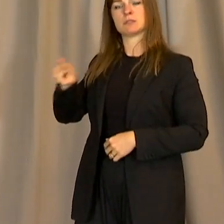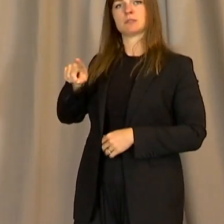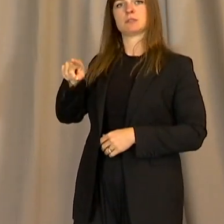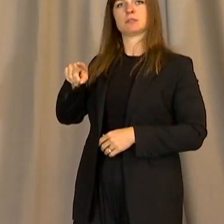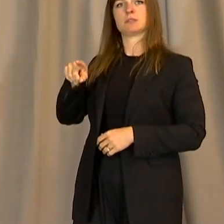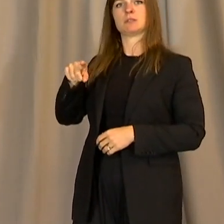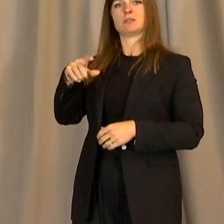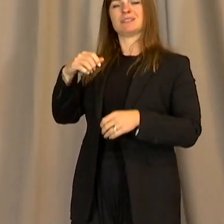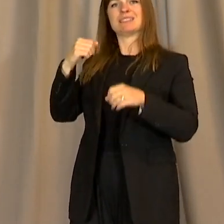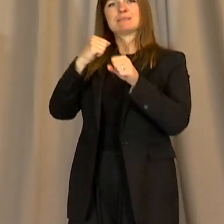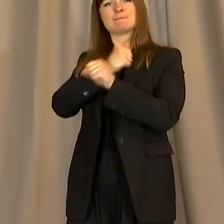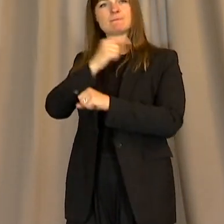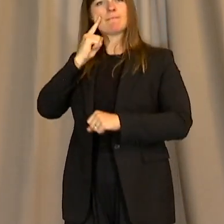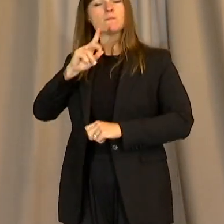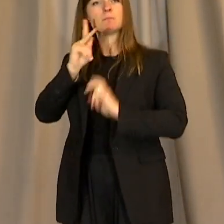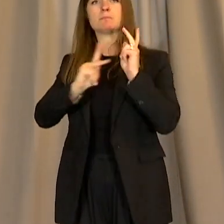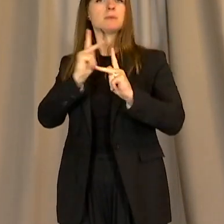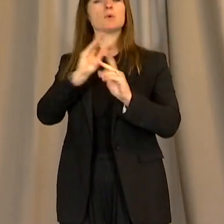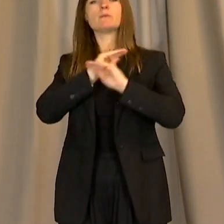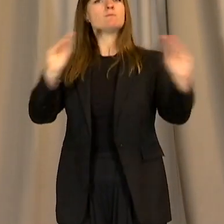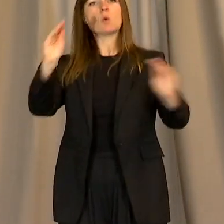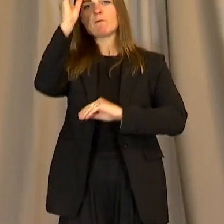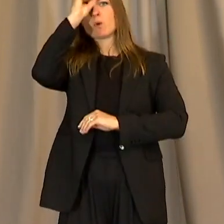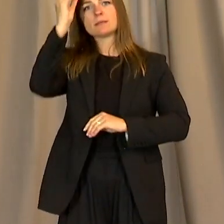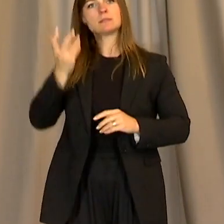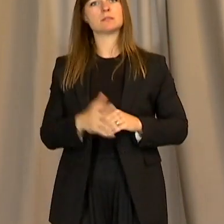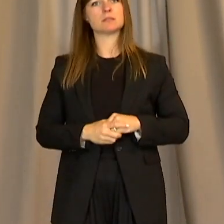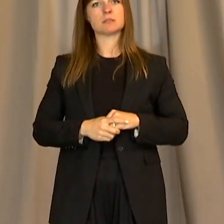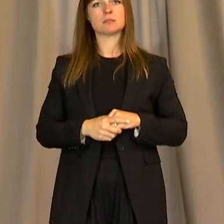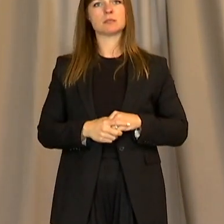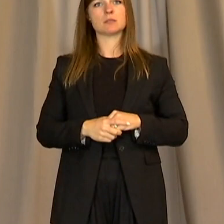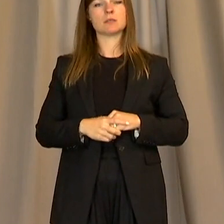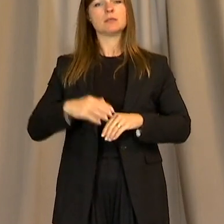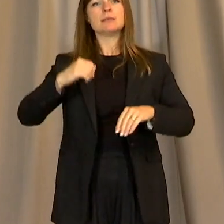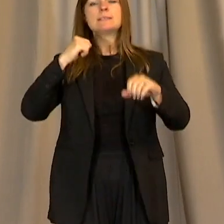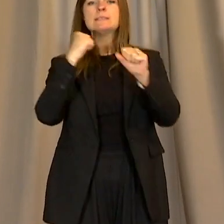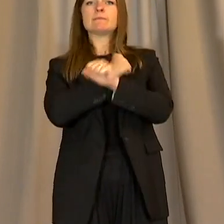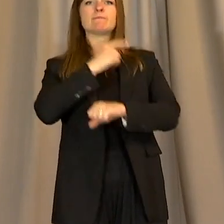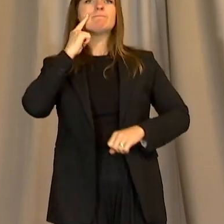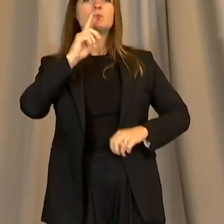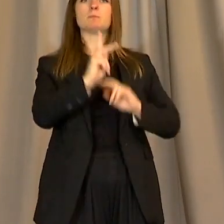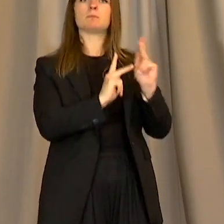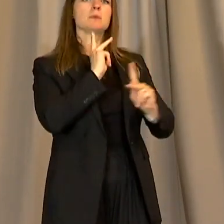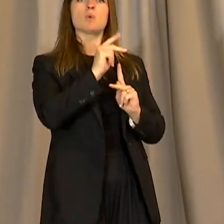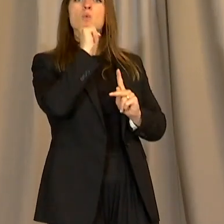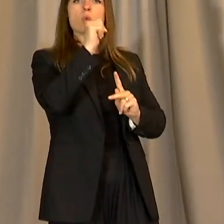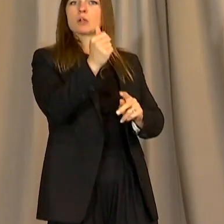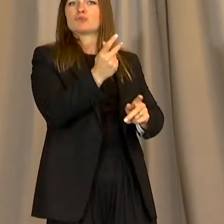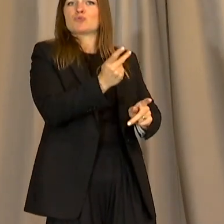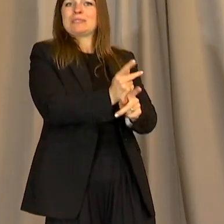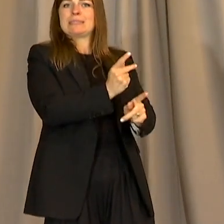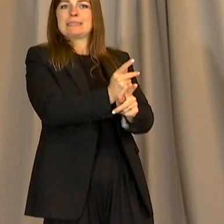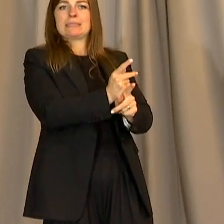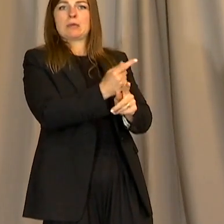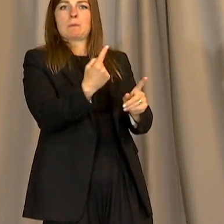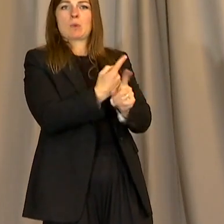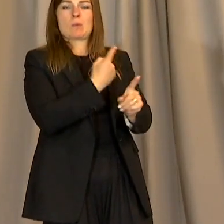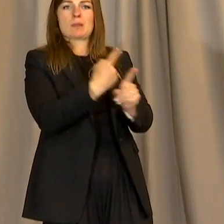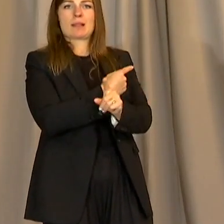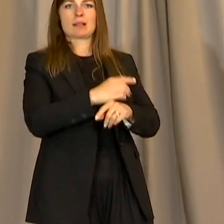for those who don't have a voice, to fight for those who aren't treated